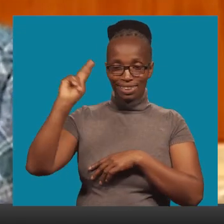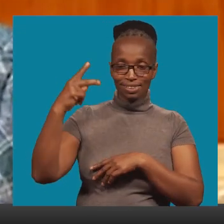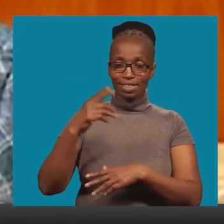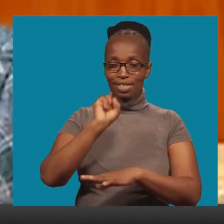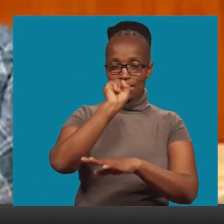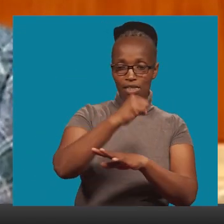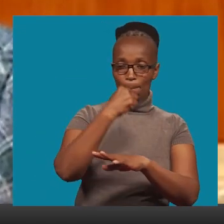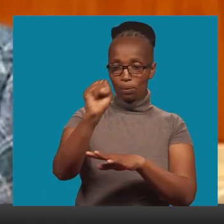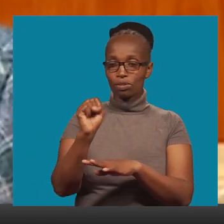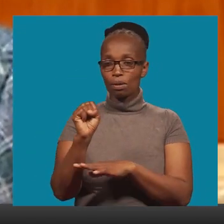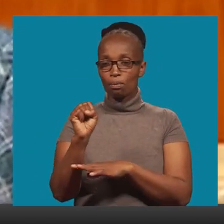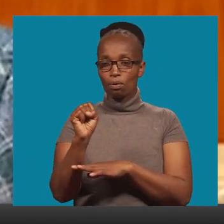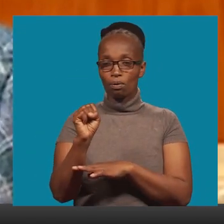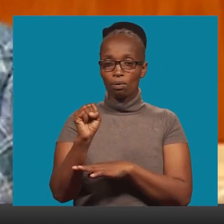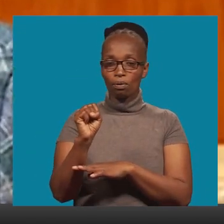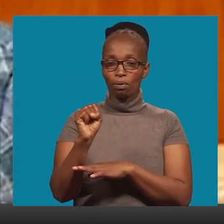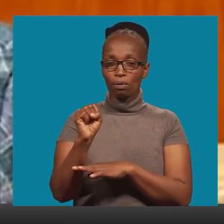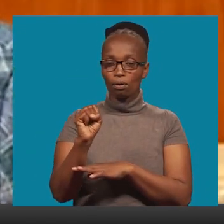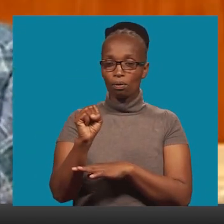because Kenyans cannot